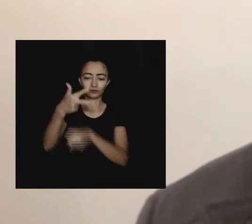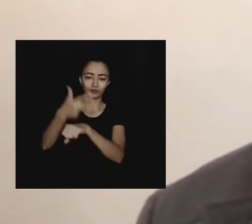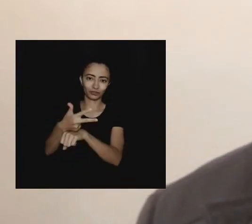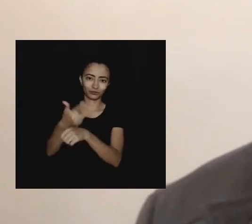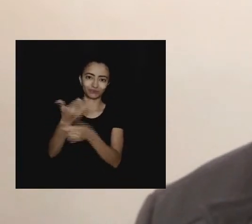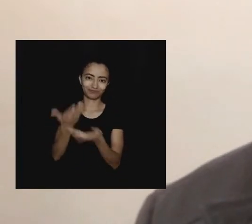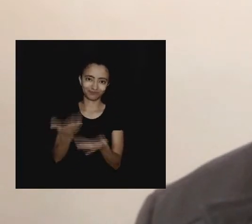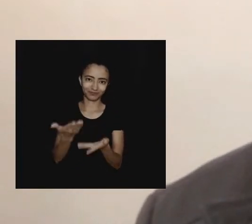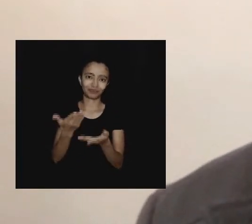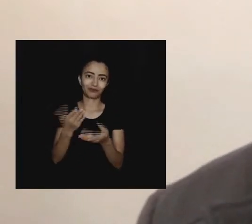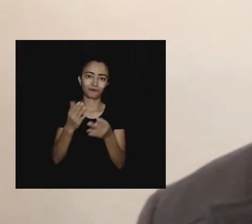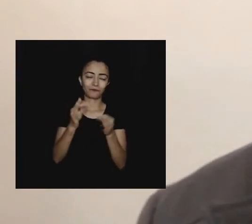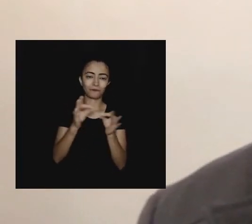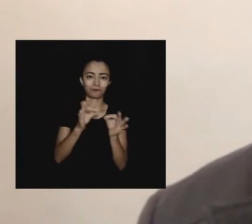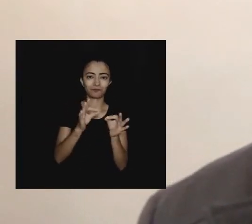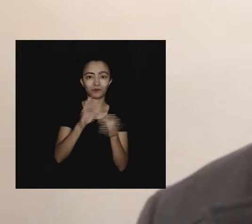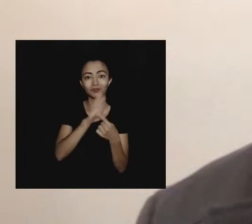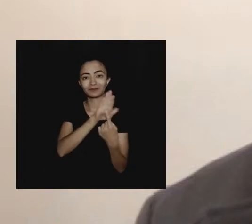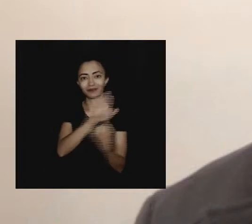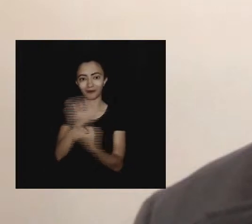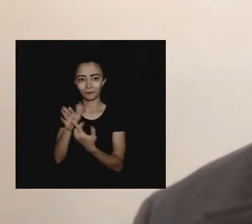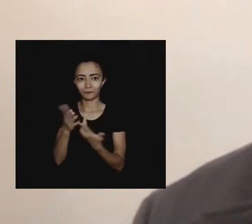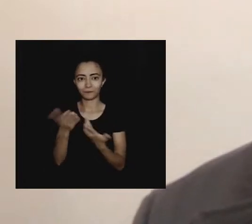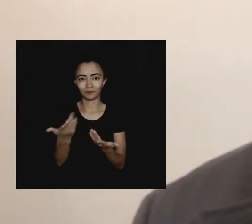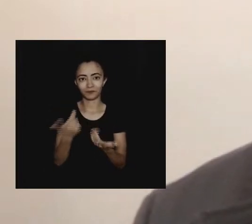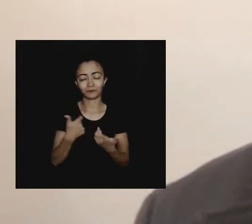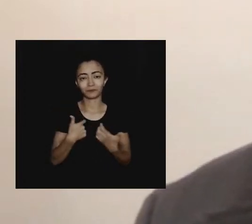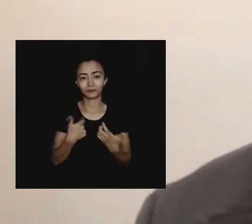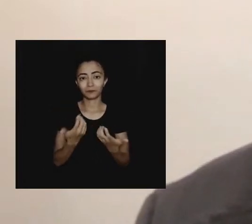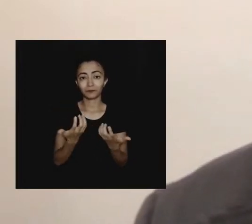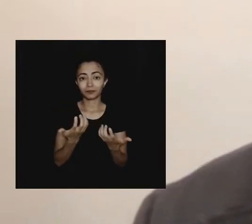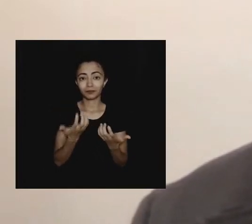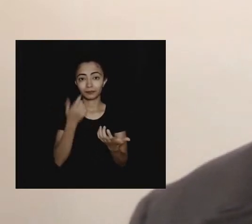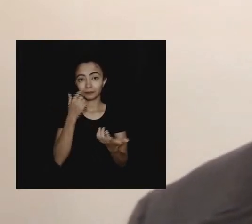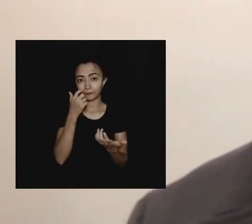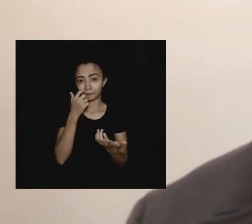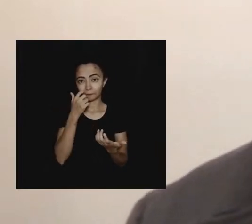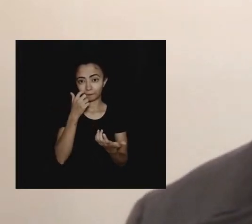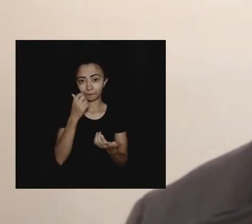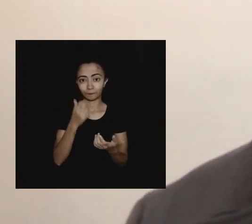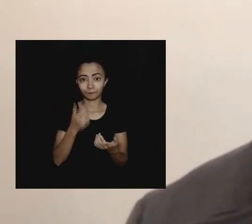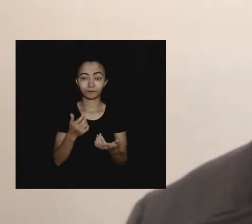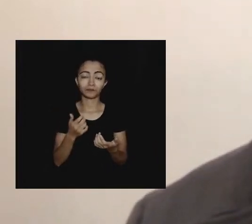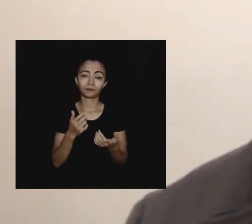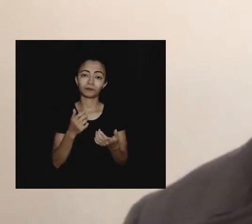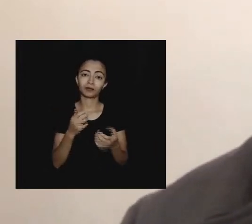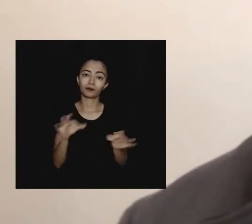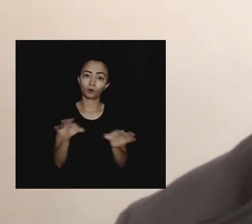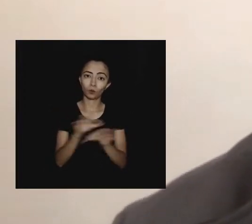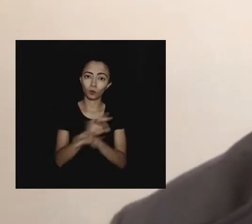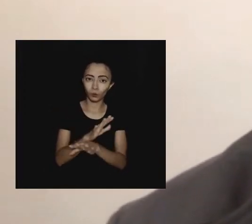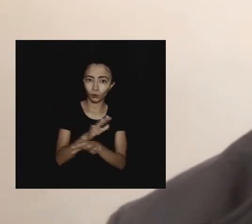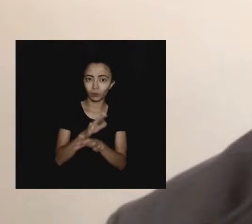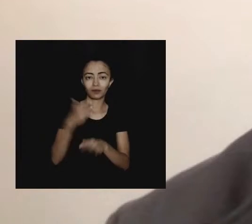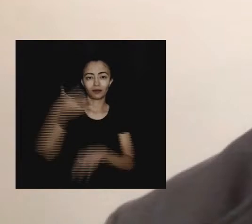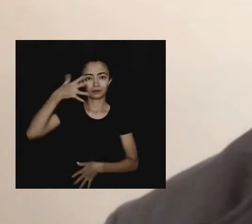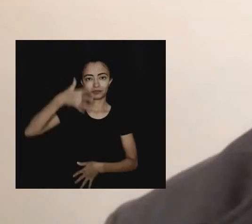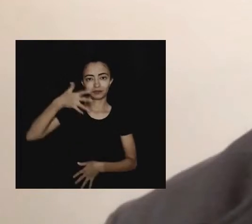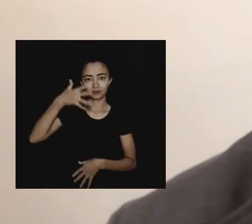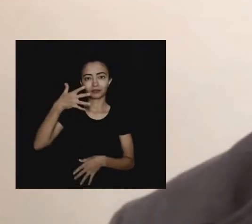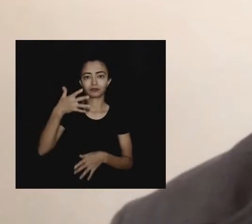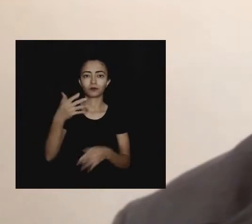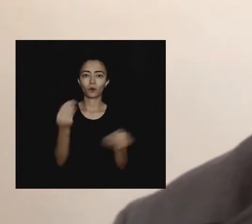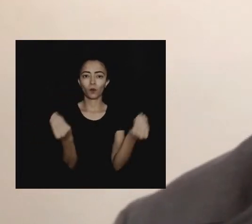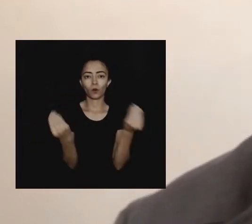I got a bit distracted and I skipped the video that Dr. Mako Zanana was going to show. So we will